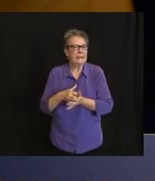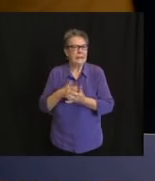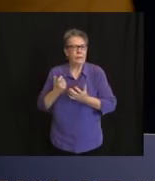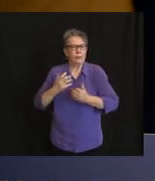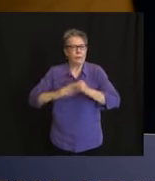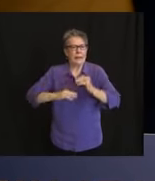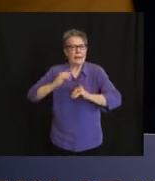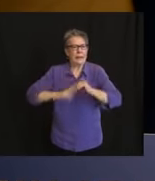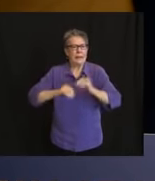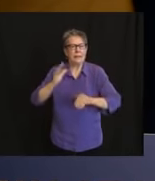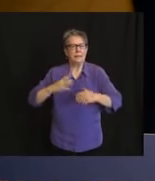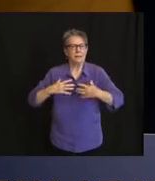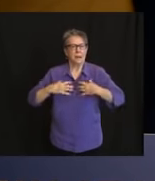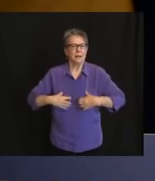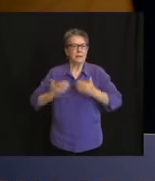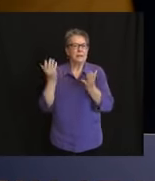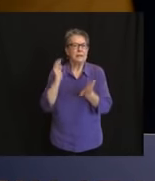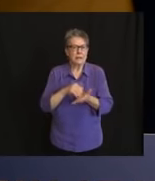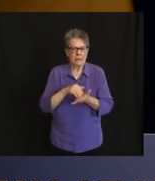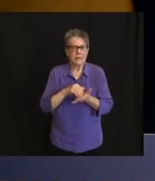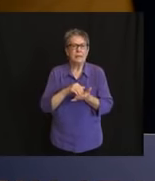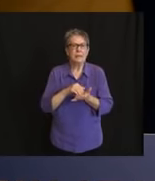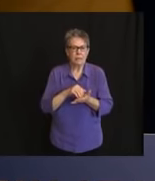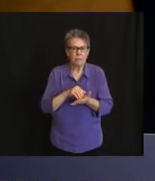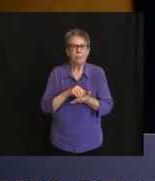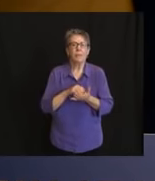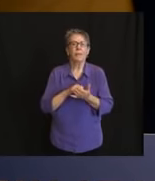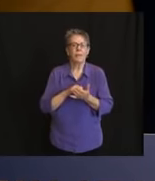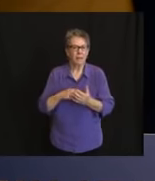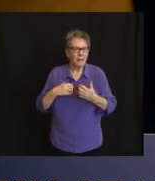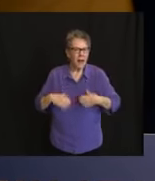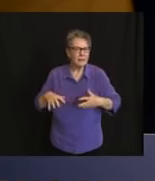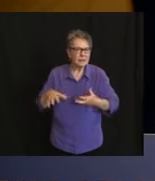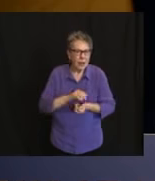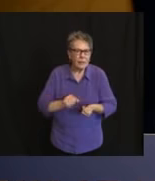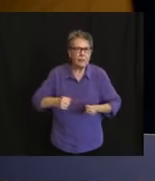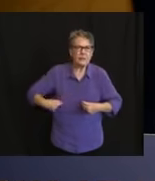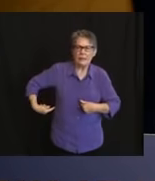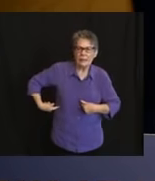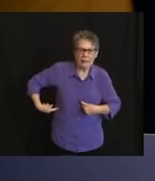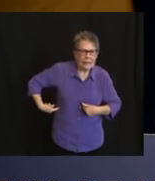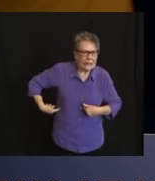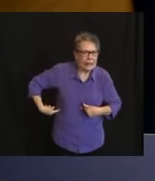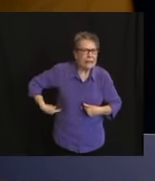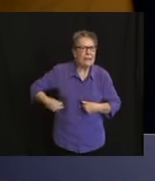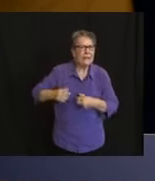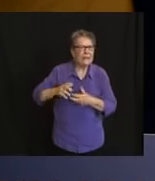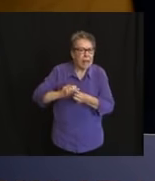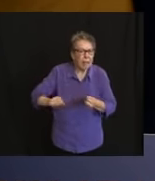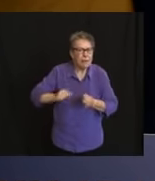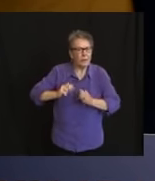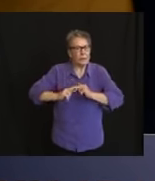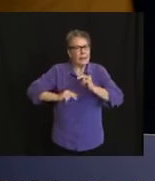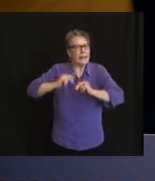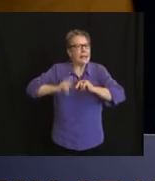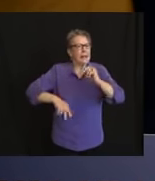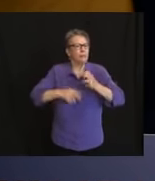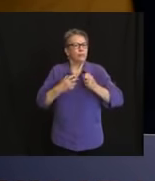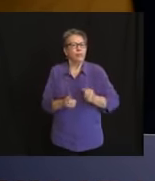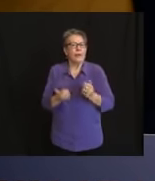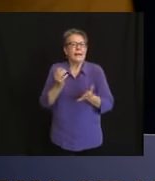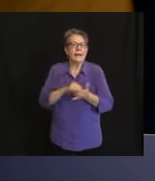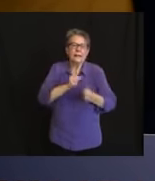renal dialysis centers to make sure that they have adequate PPE to determine whether they're seeing a significant increase